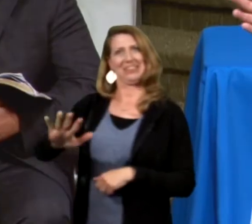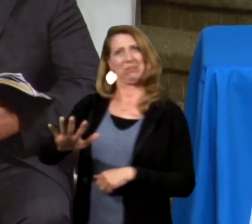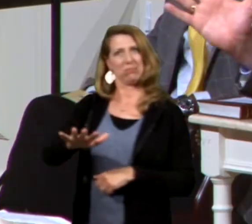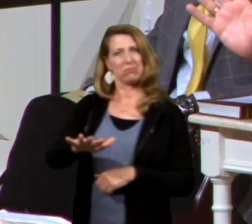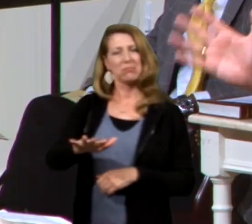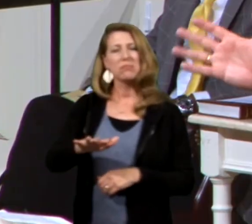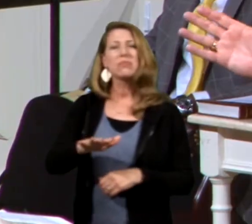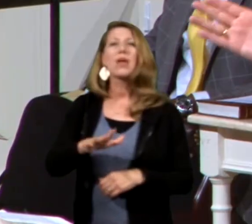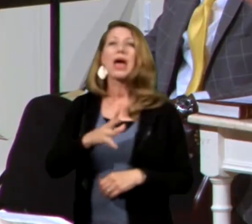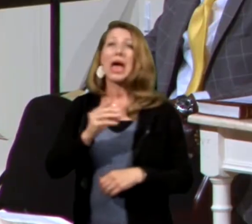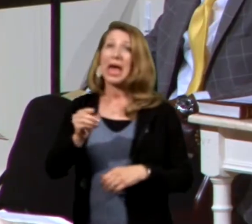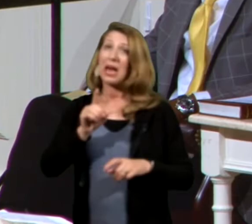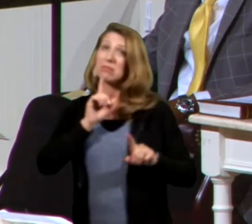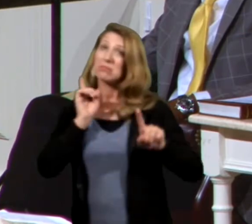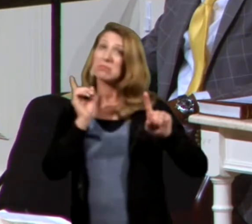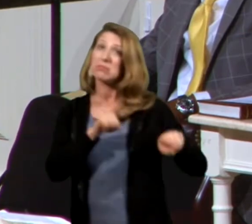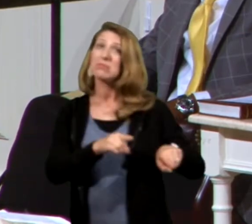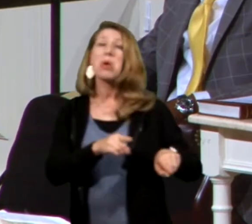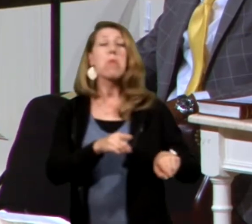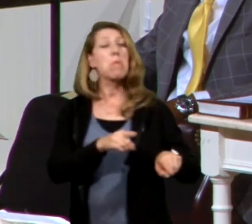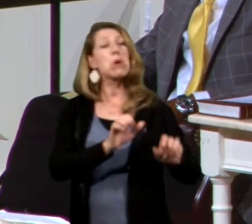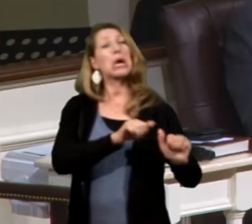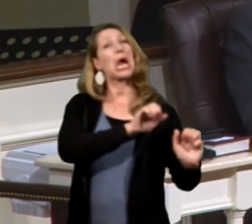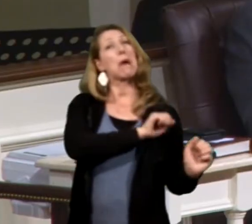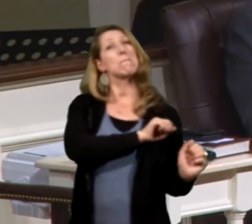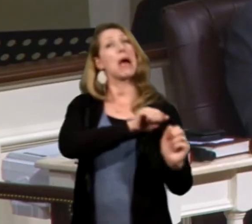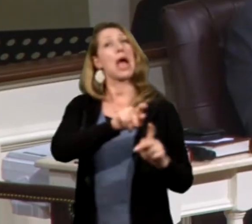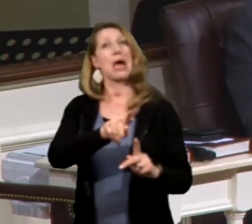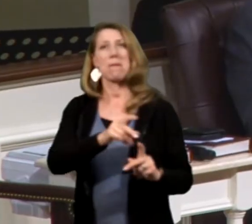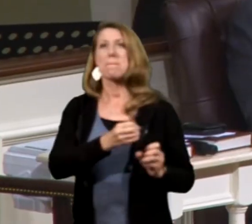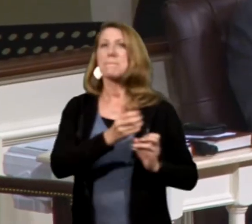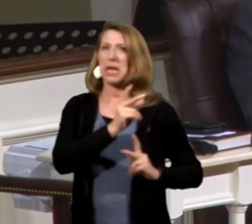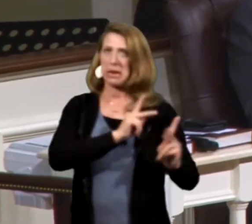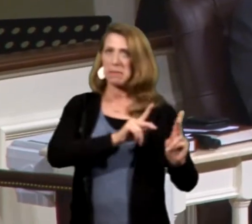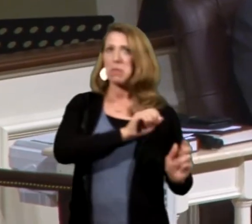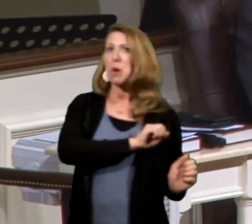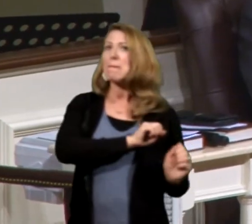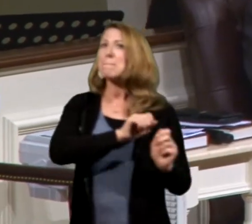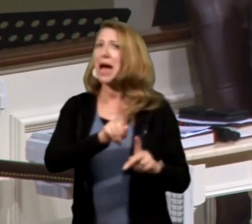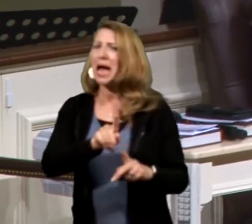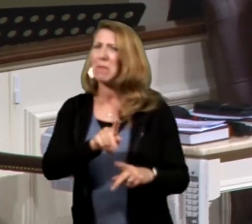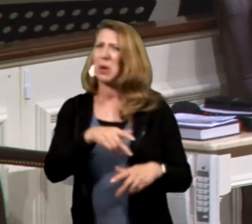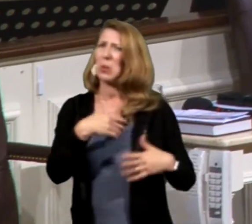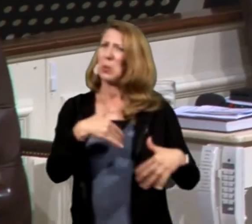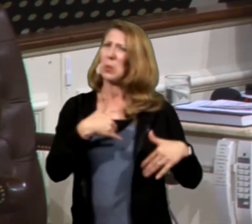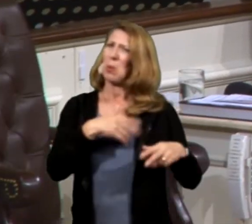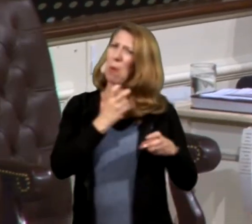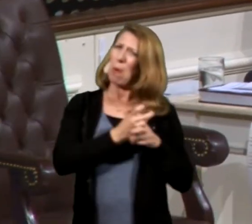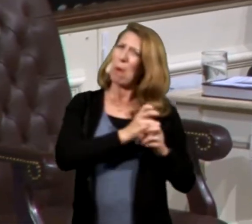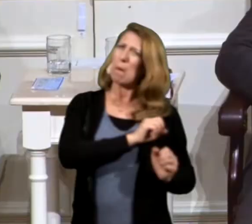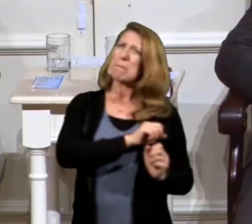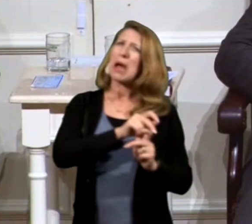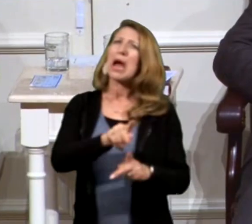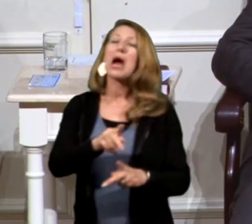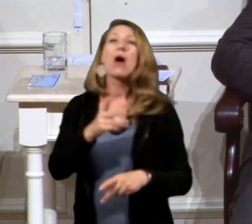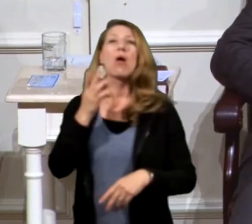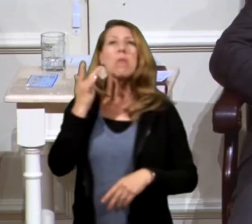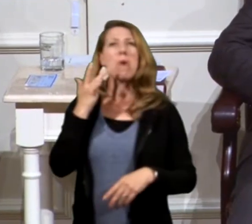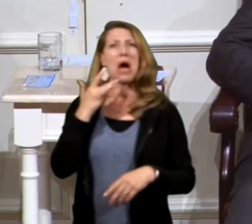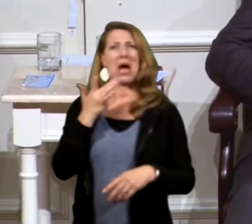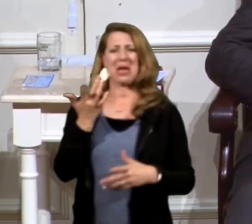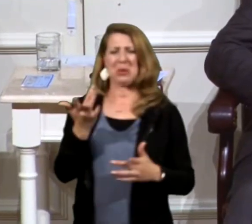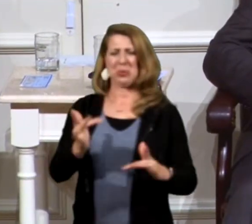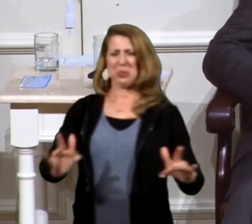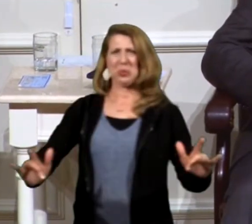they were decreed that they could go back. Many of the people went back, but it was difficult to go back. We went back to just